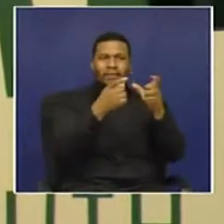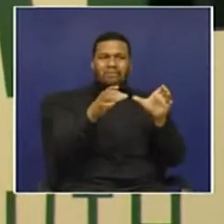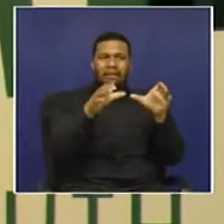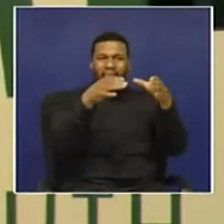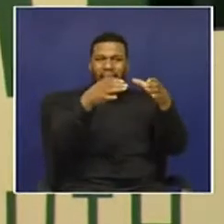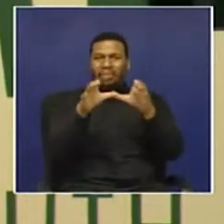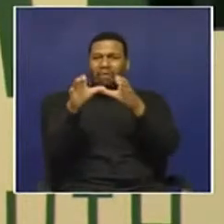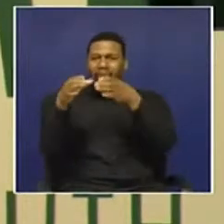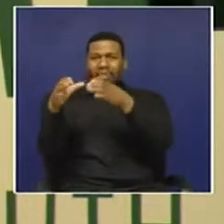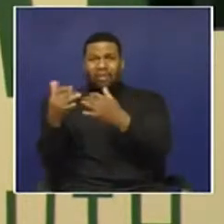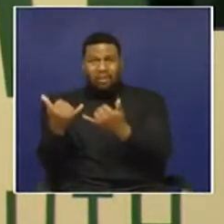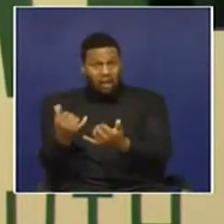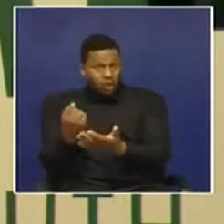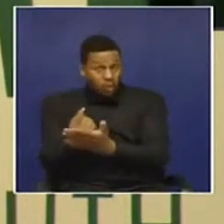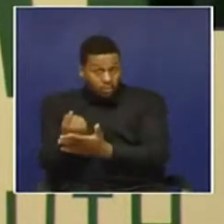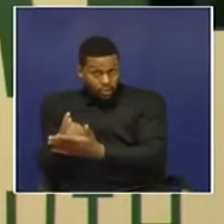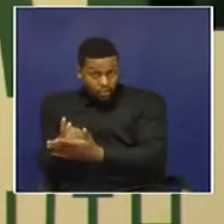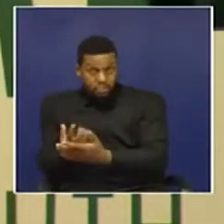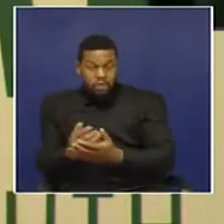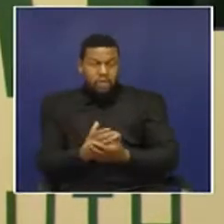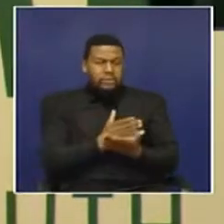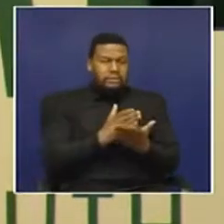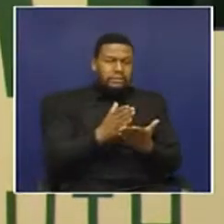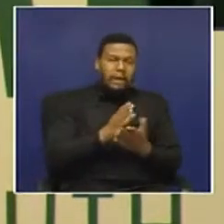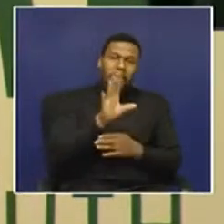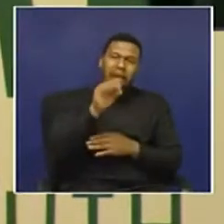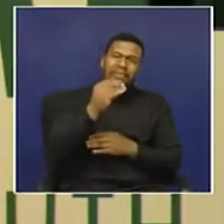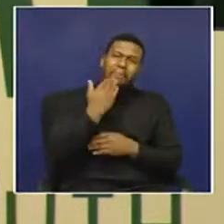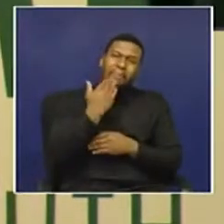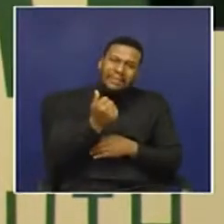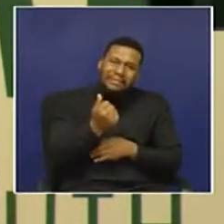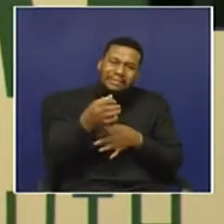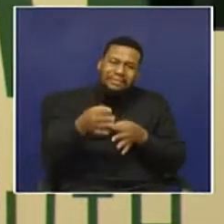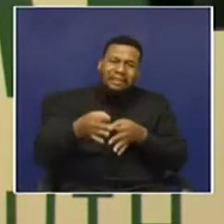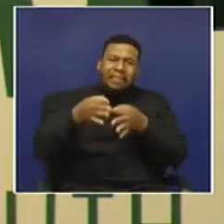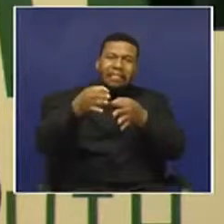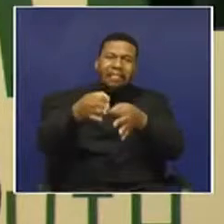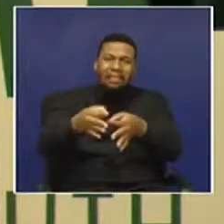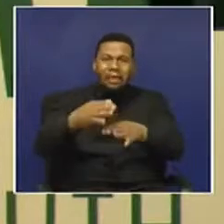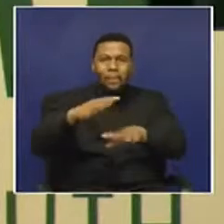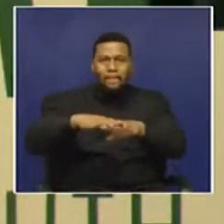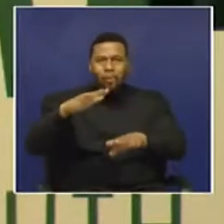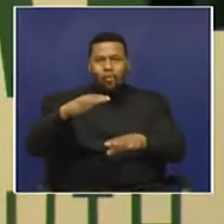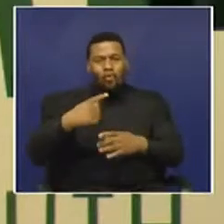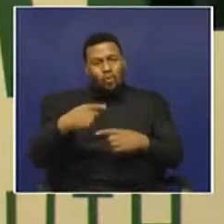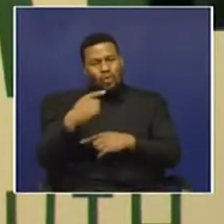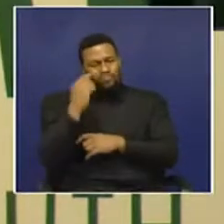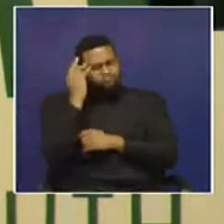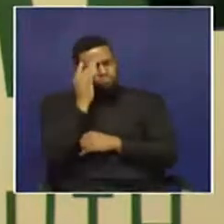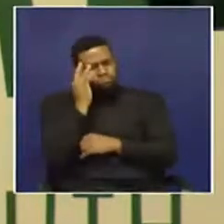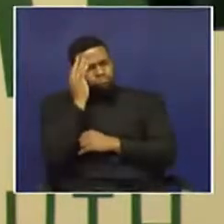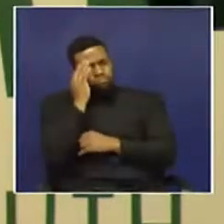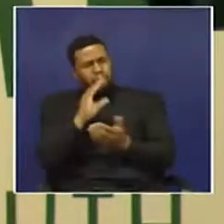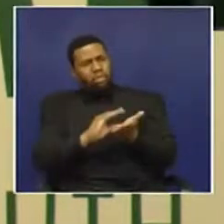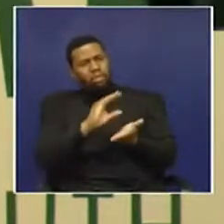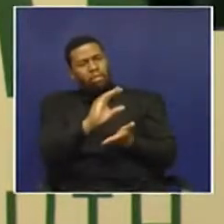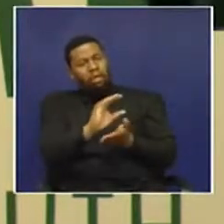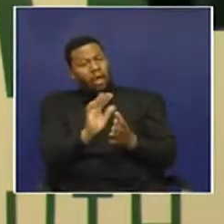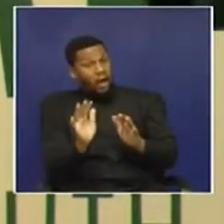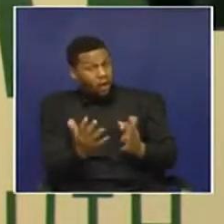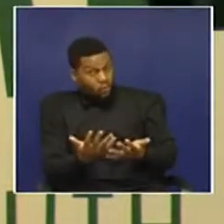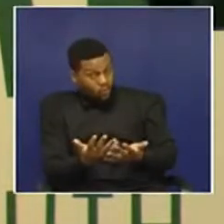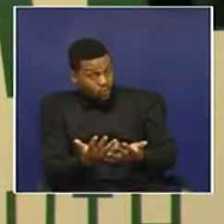them have asked for an extension. We'll also be looking at how do we fund that extension over time.